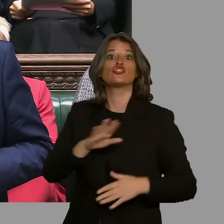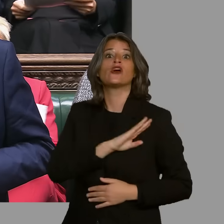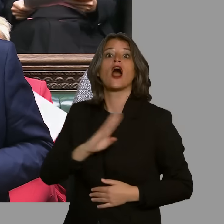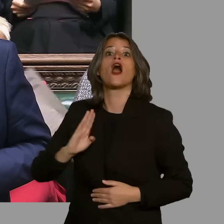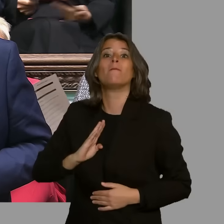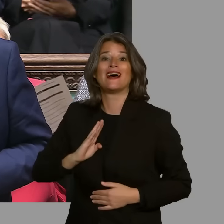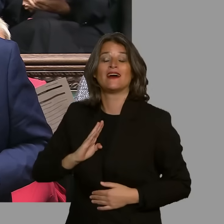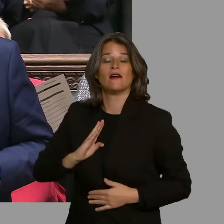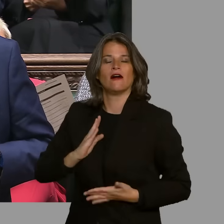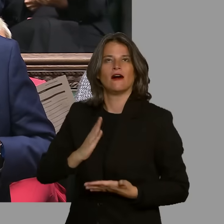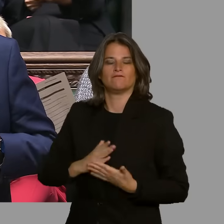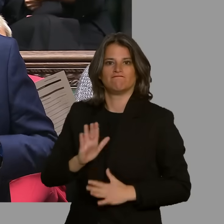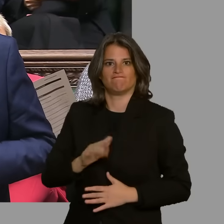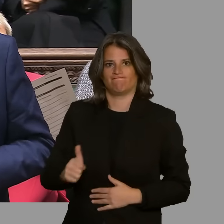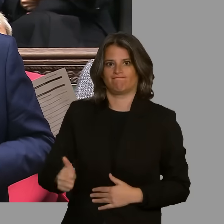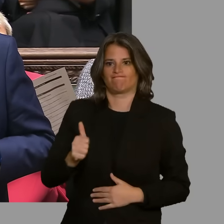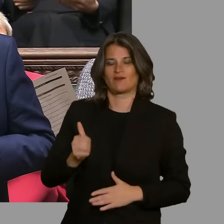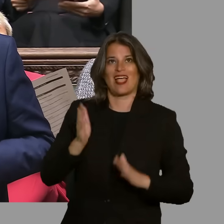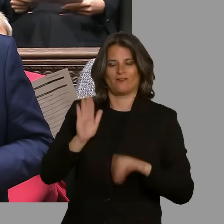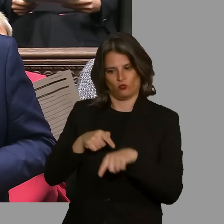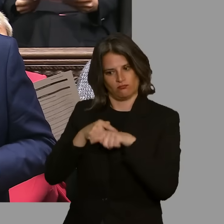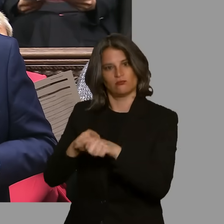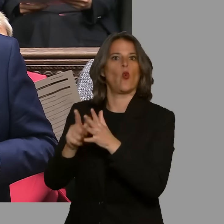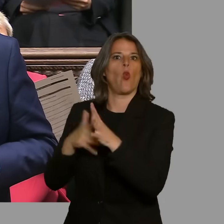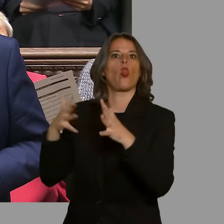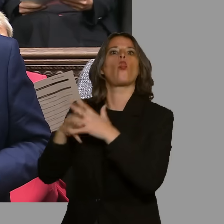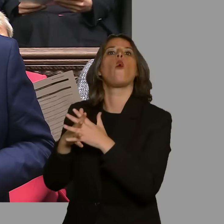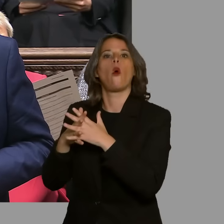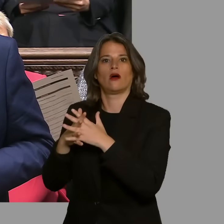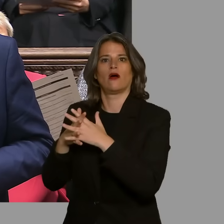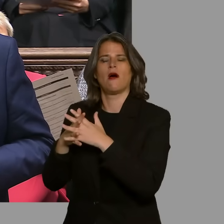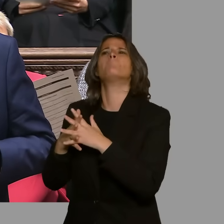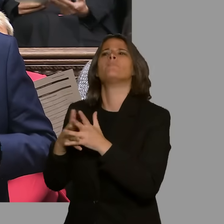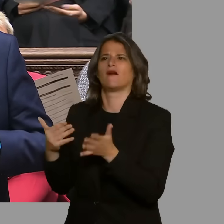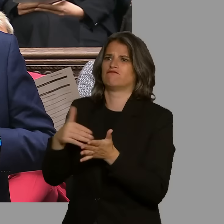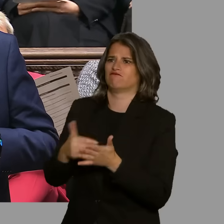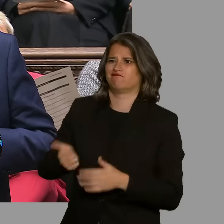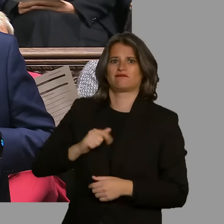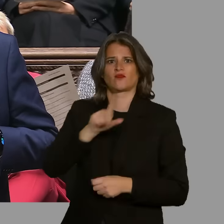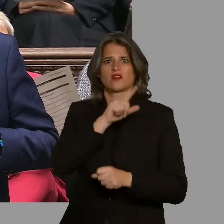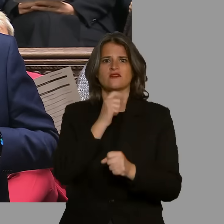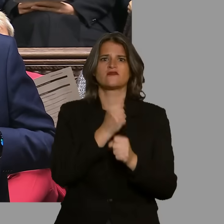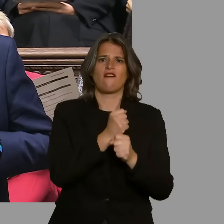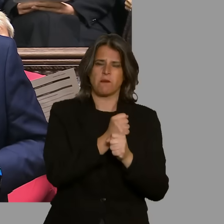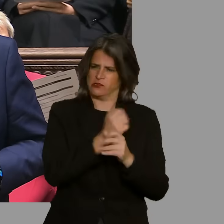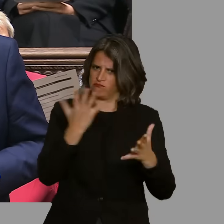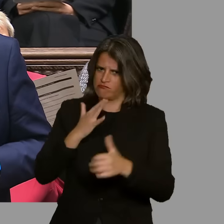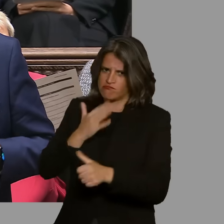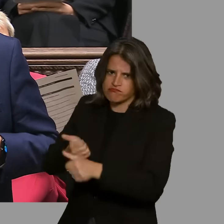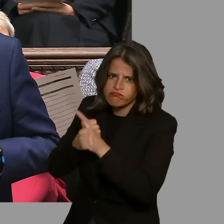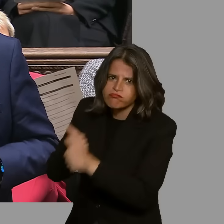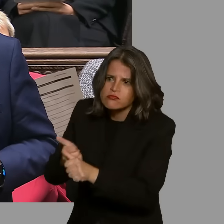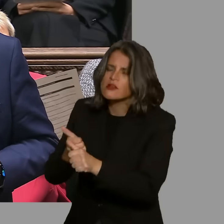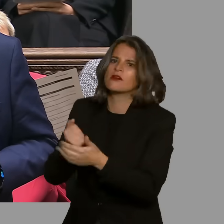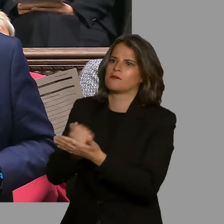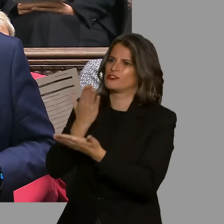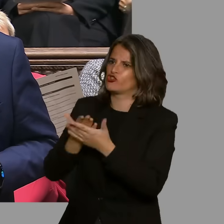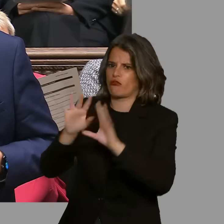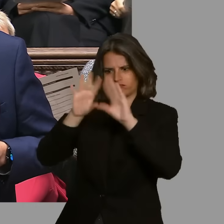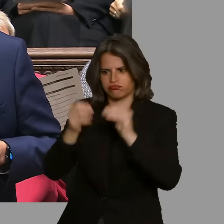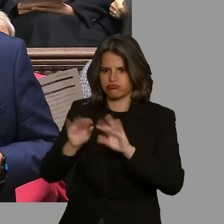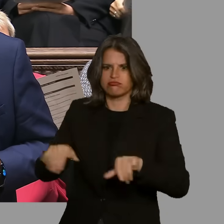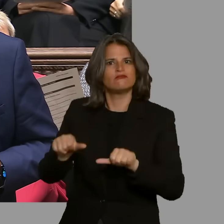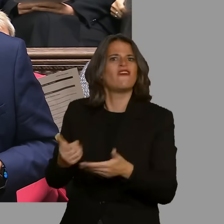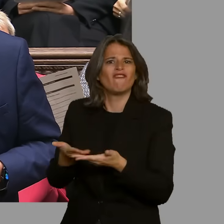he offer the assurance that people who've served in Northern Ireland will be given the same fairness that they should